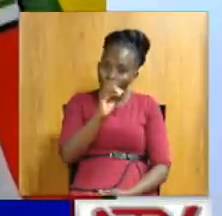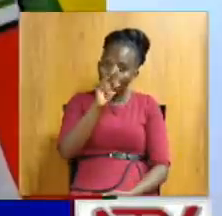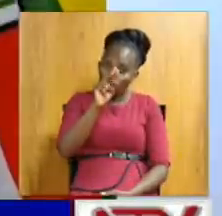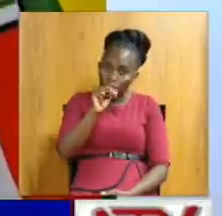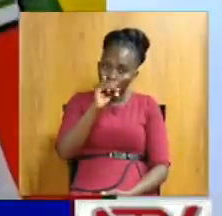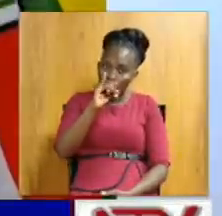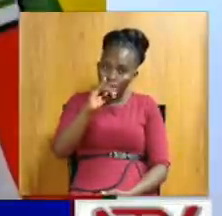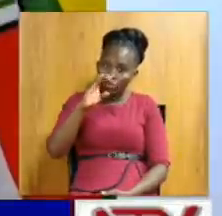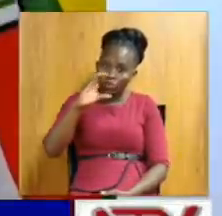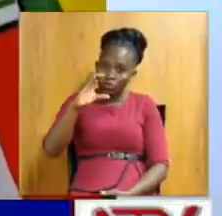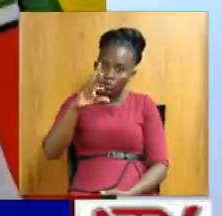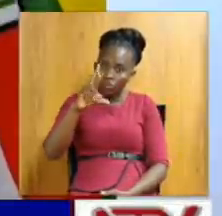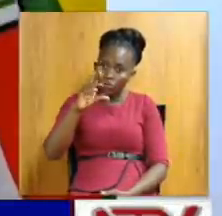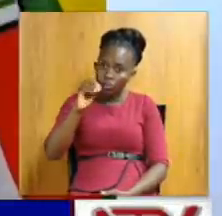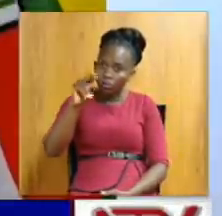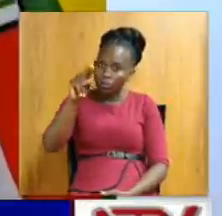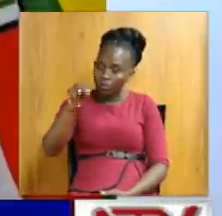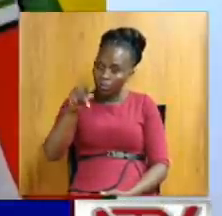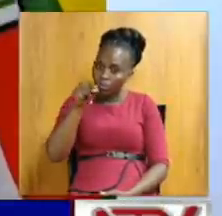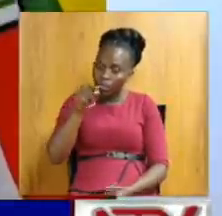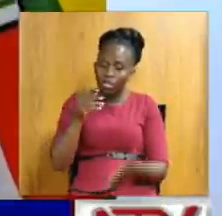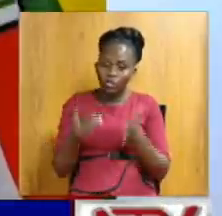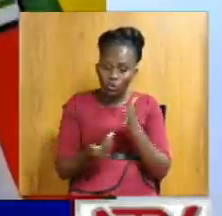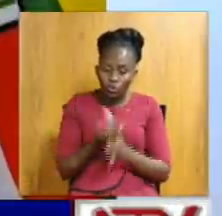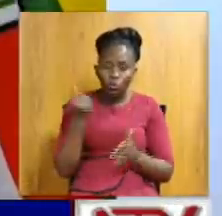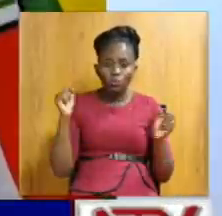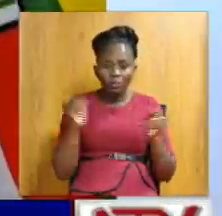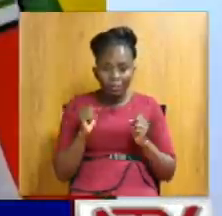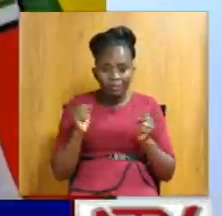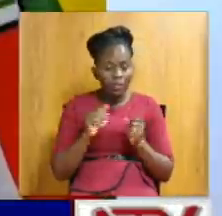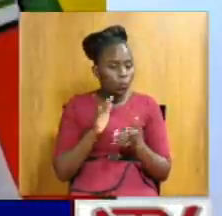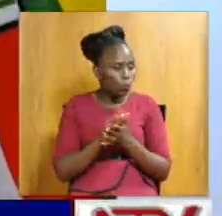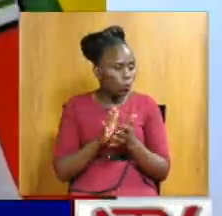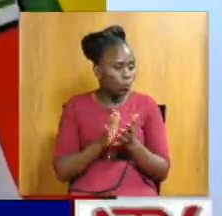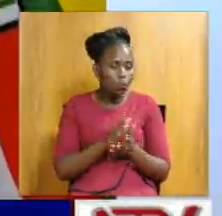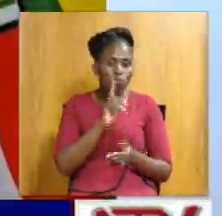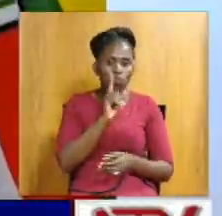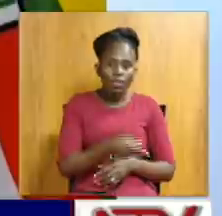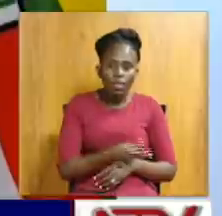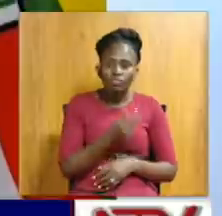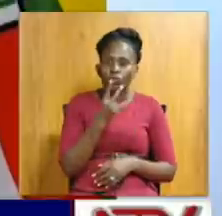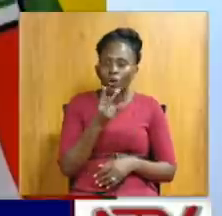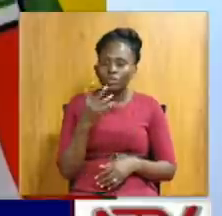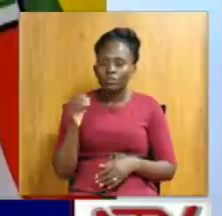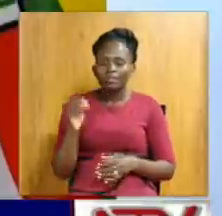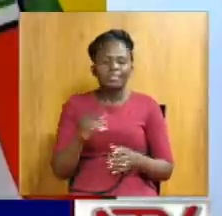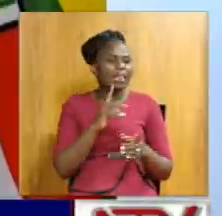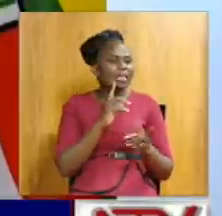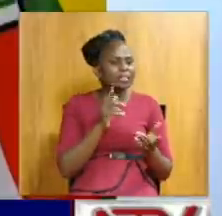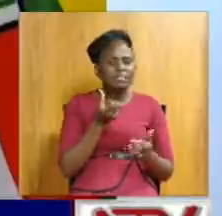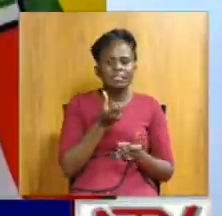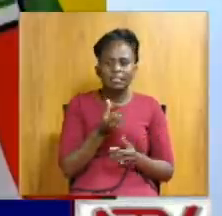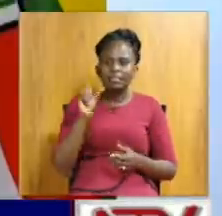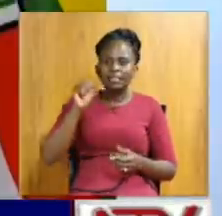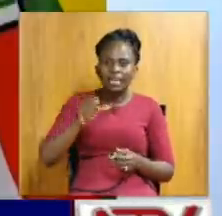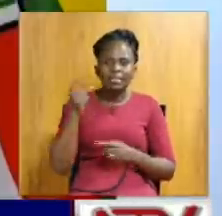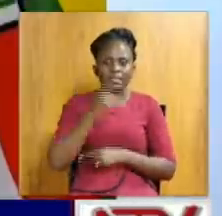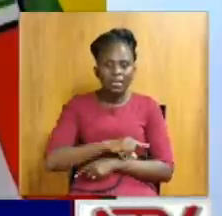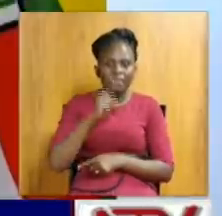The new corona cases per day are now on average 1,250 instead of 69 per day